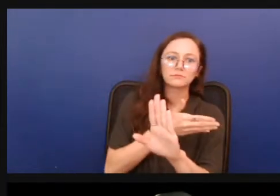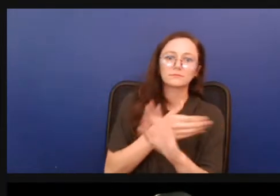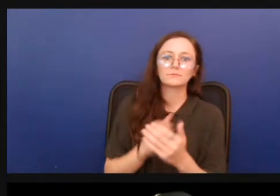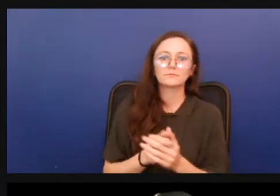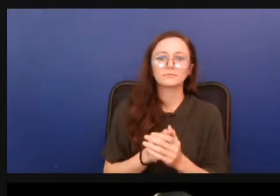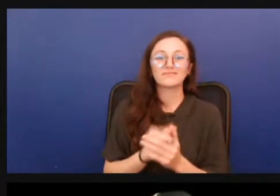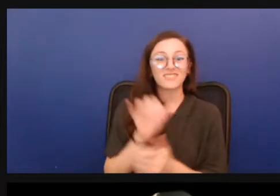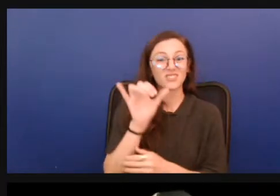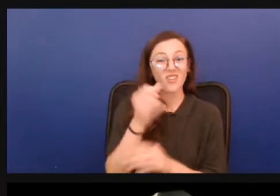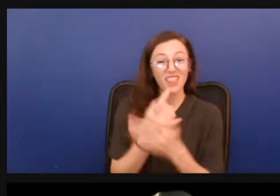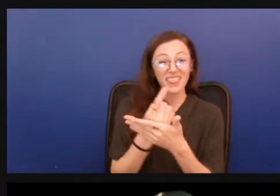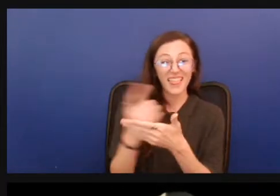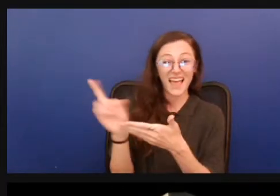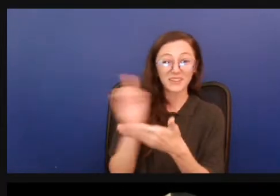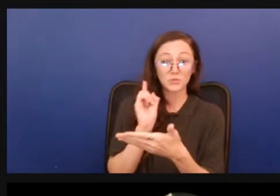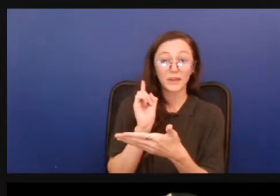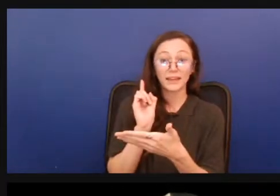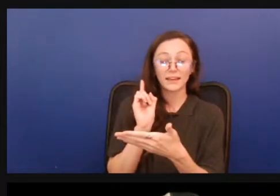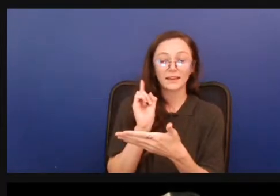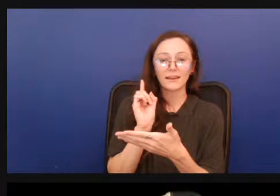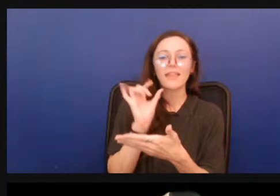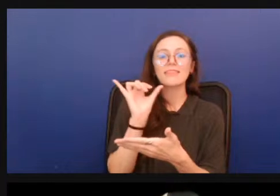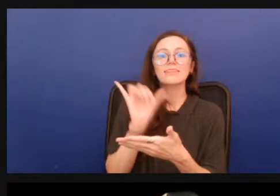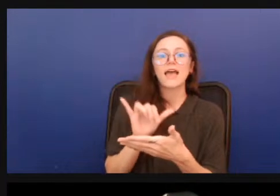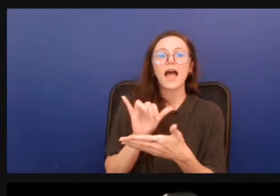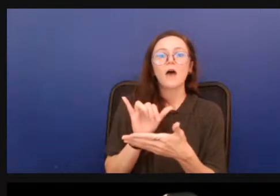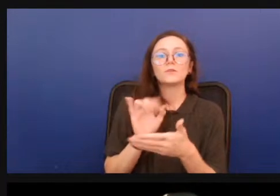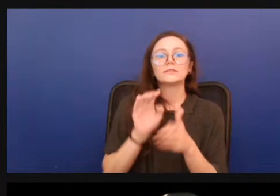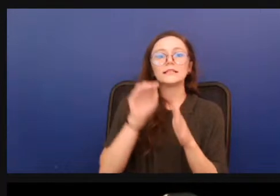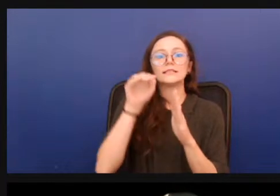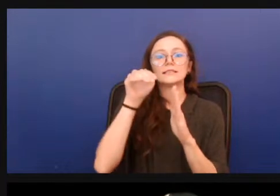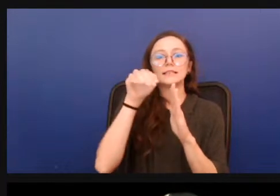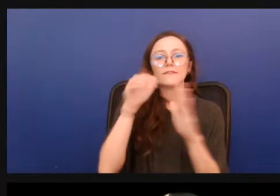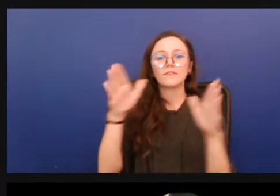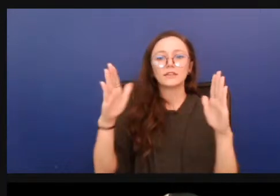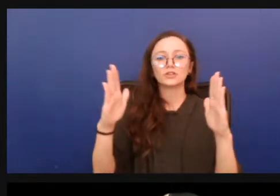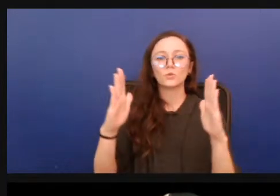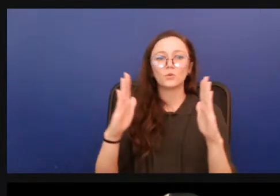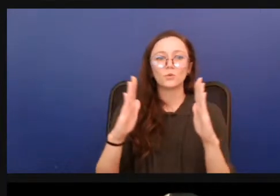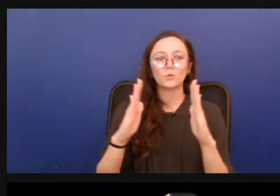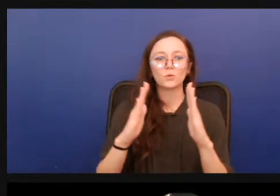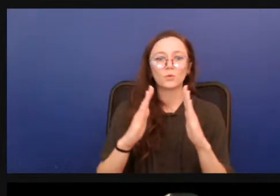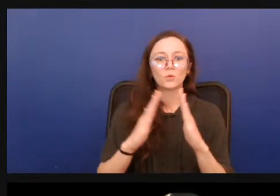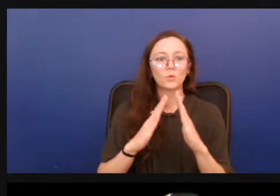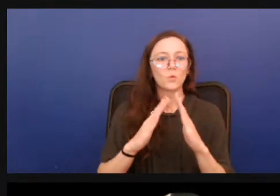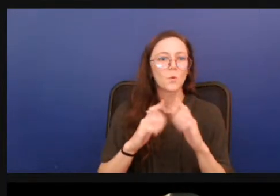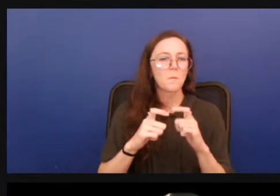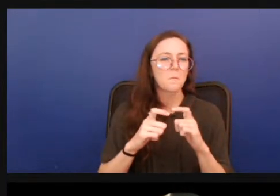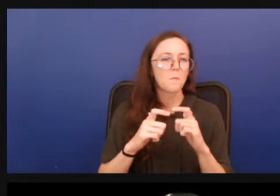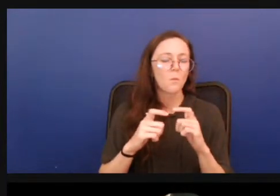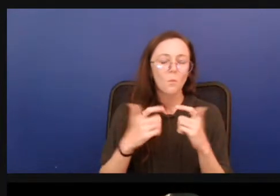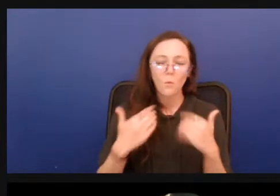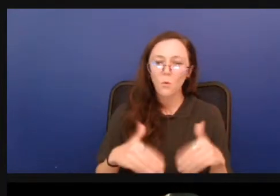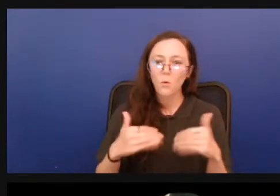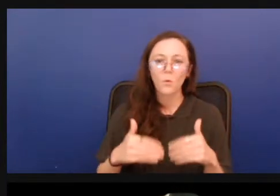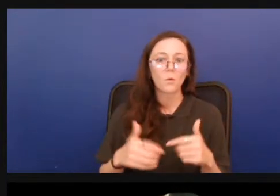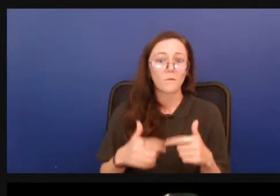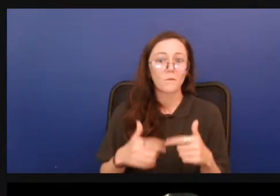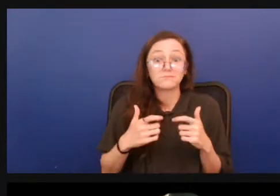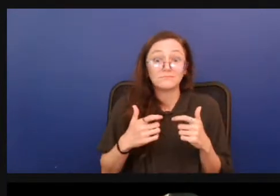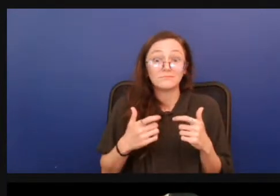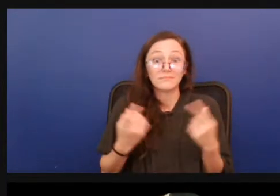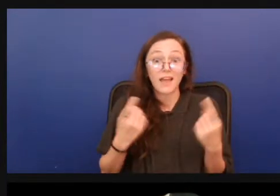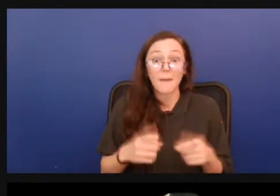week at the end of the intrusion. That was just massive. We're going up from somewhere around 30 microradians up